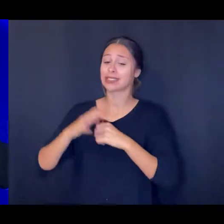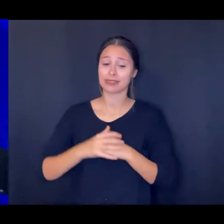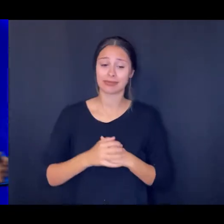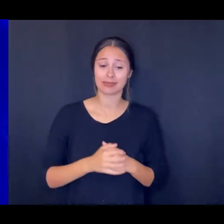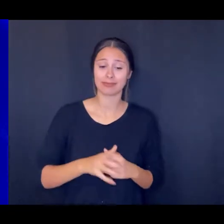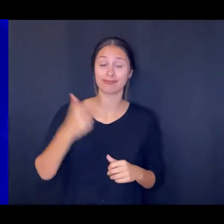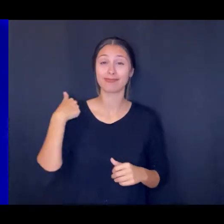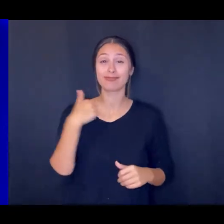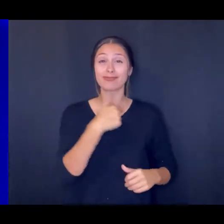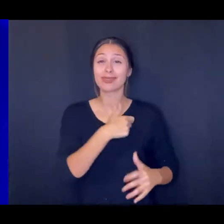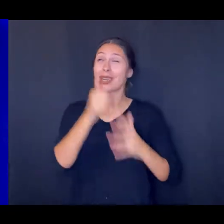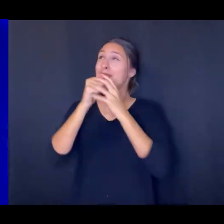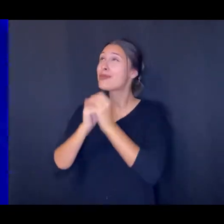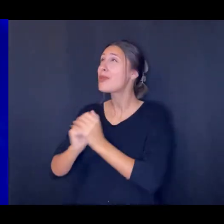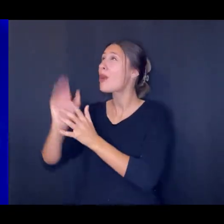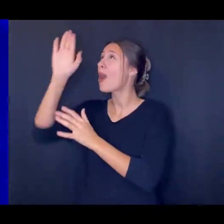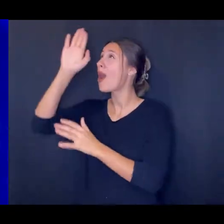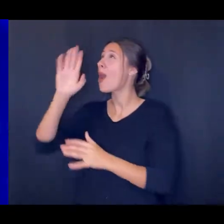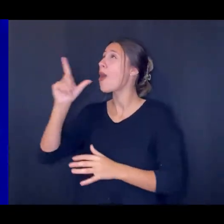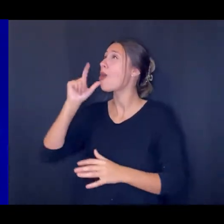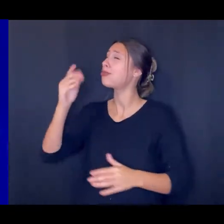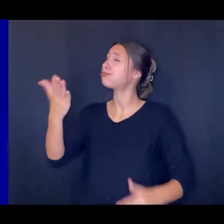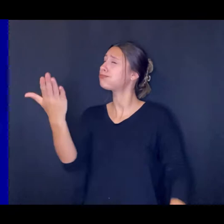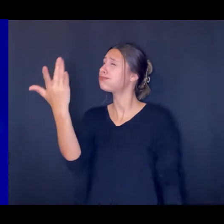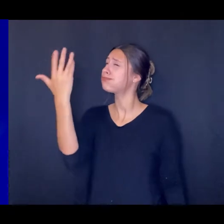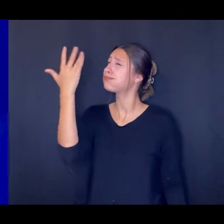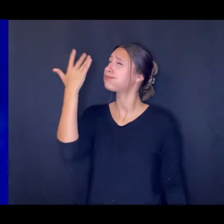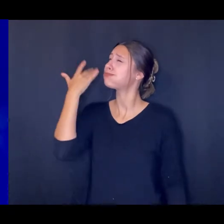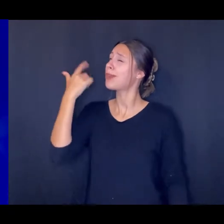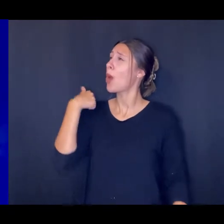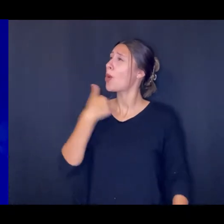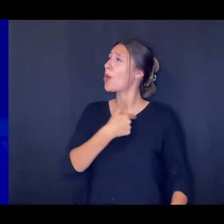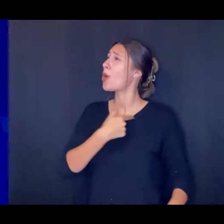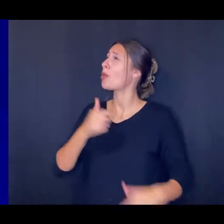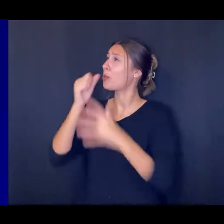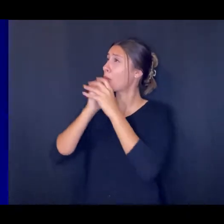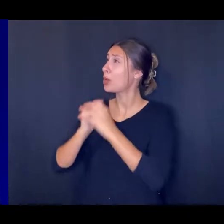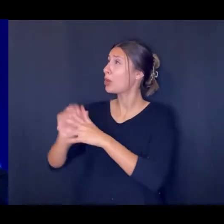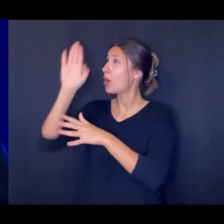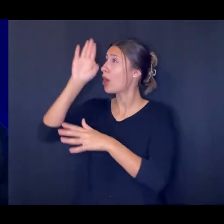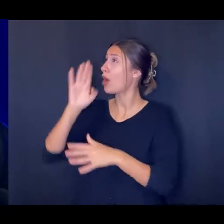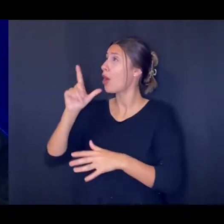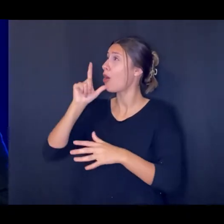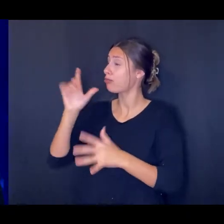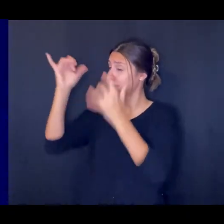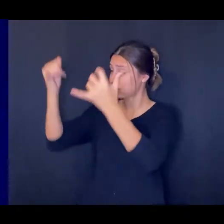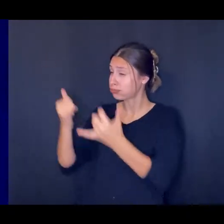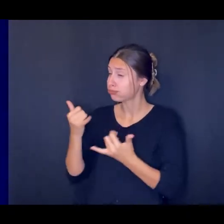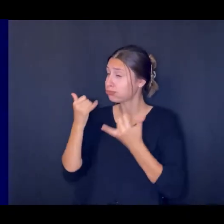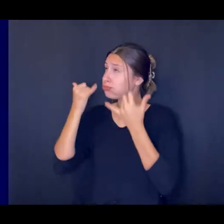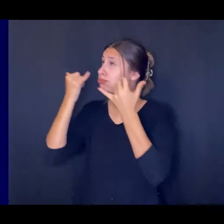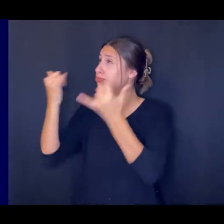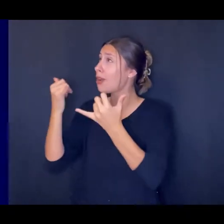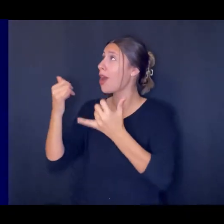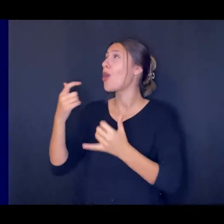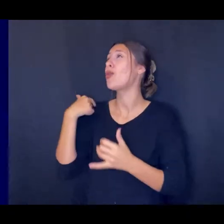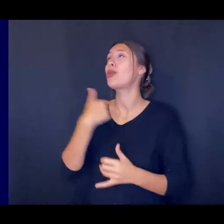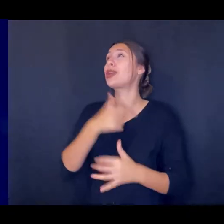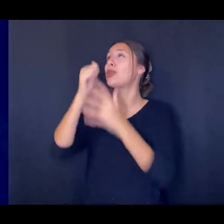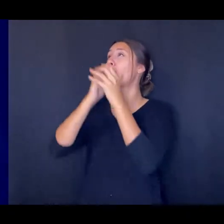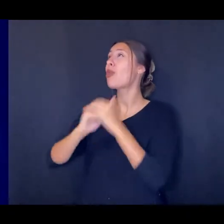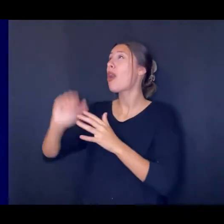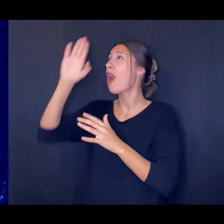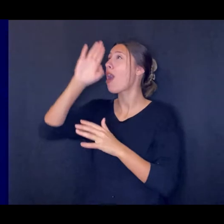Sing this out with me. We worship the God who was. We worship the God who is.